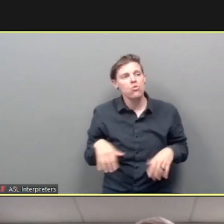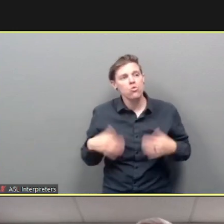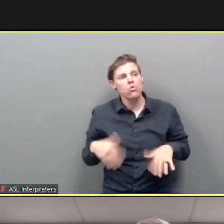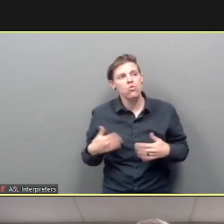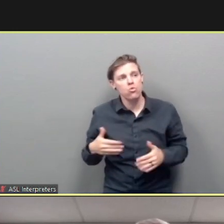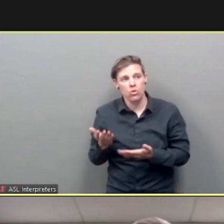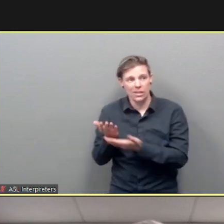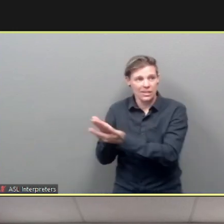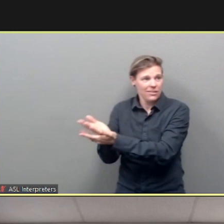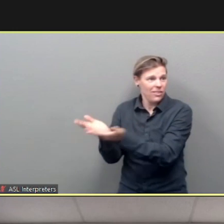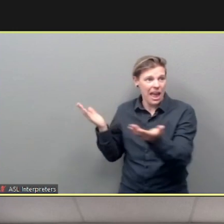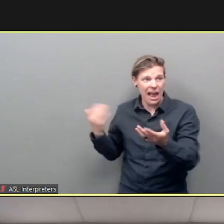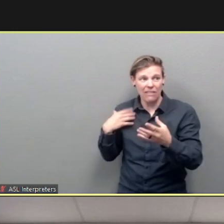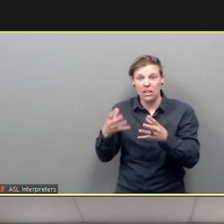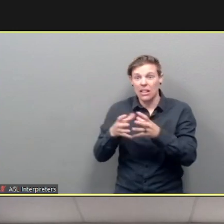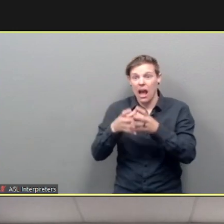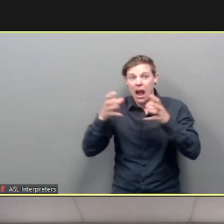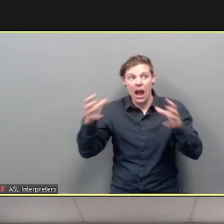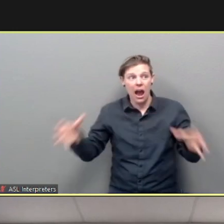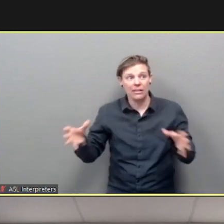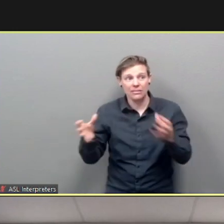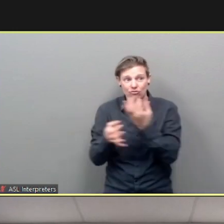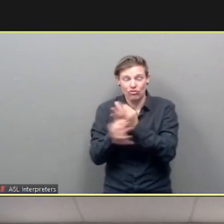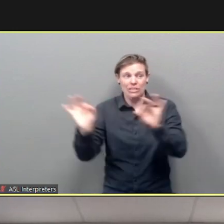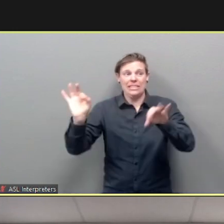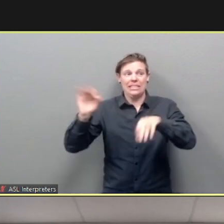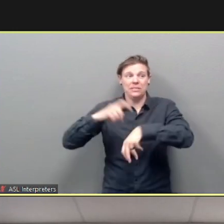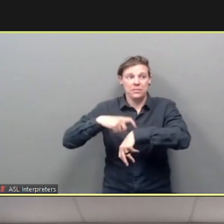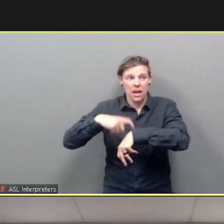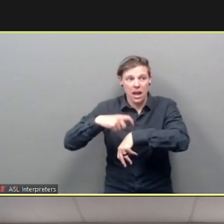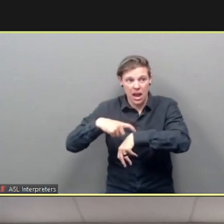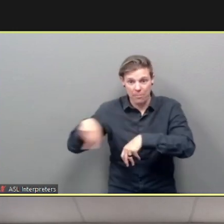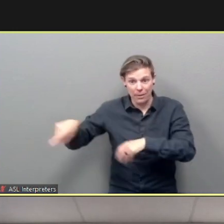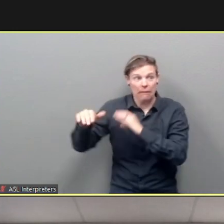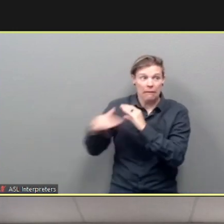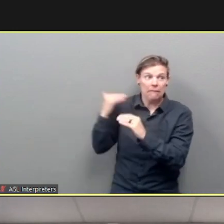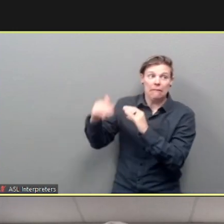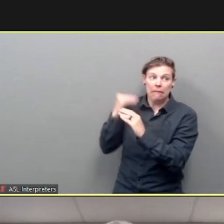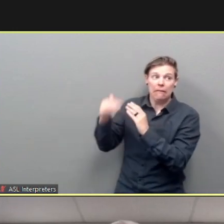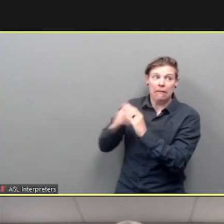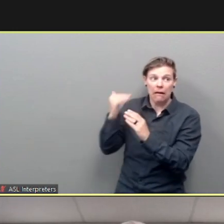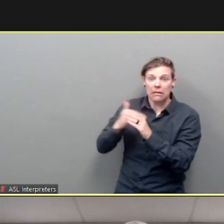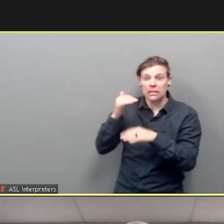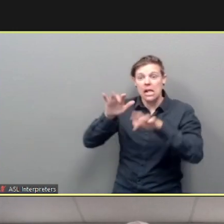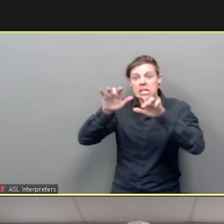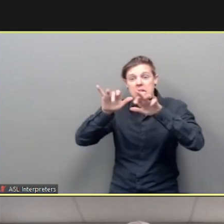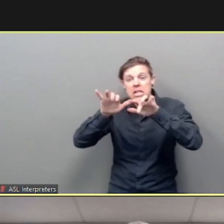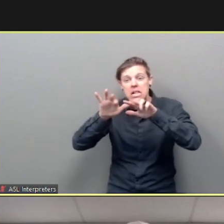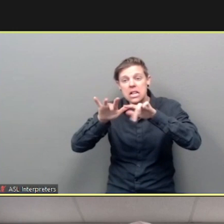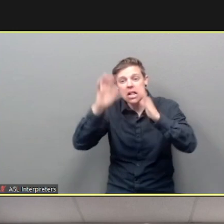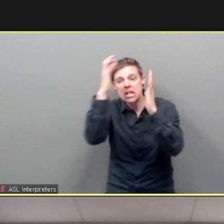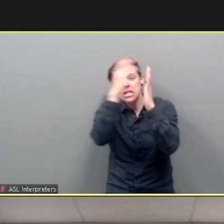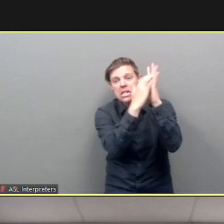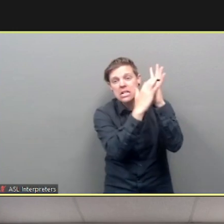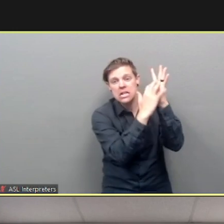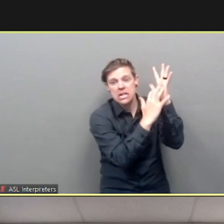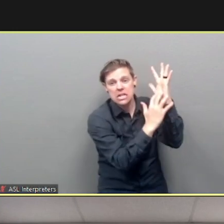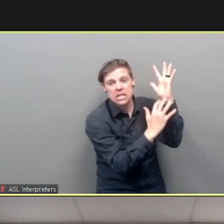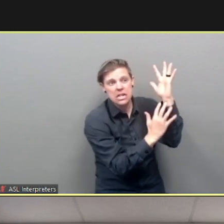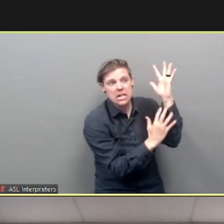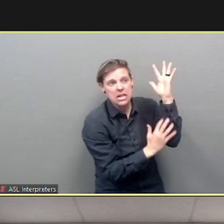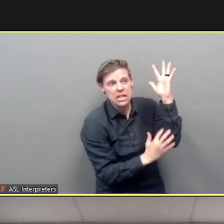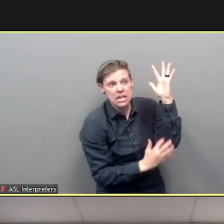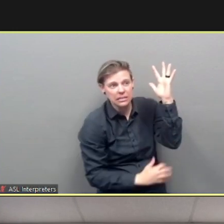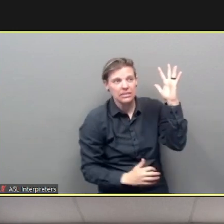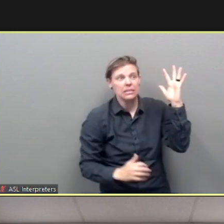enormous amount of free time, and they might write me really, really long emails with sort of a slide-by-slide critique. And someone said, there's